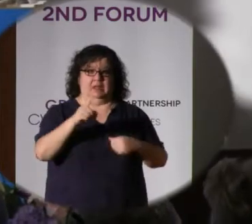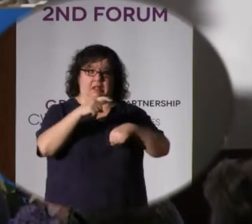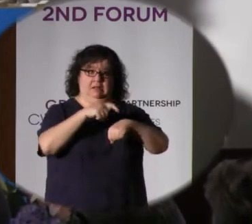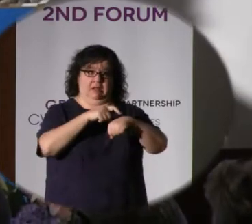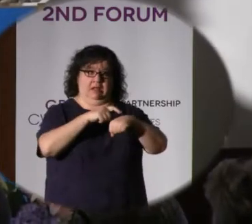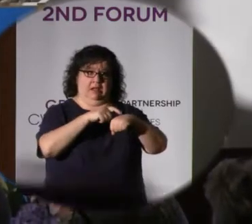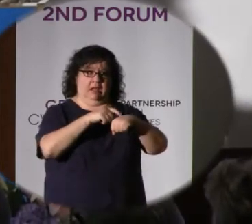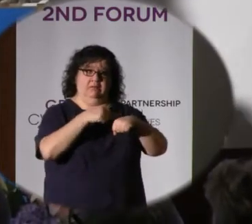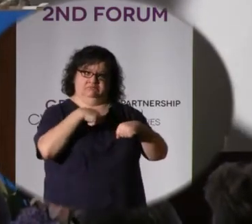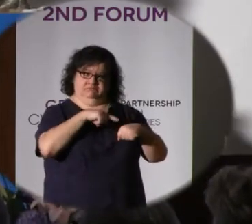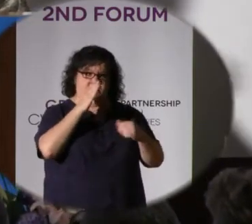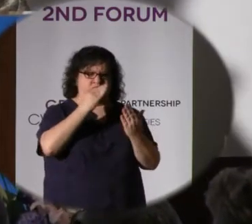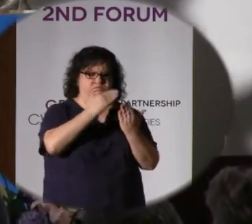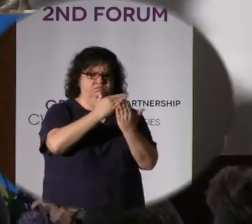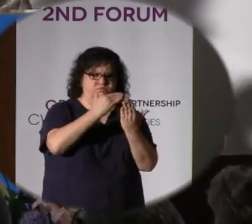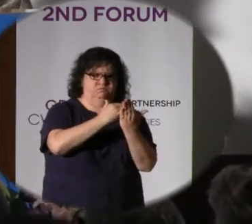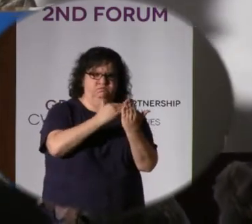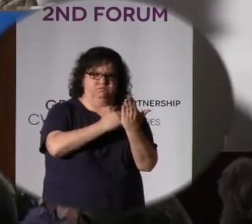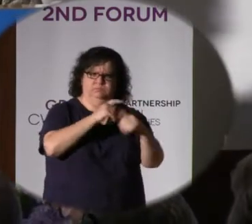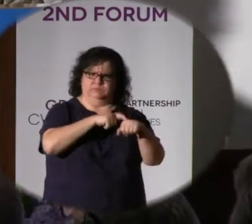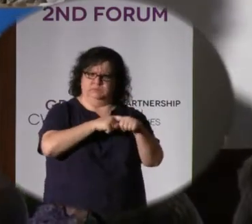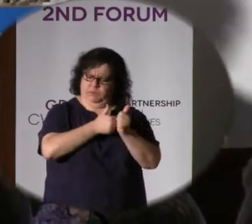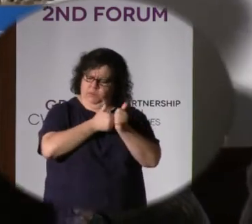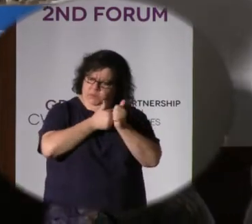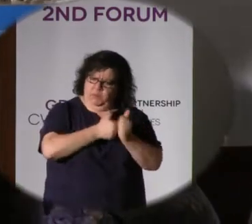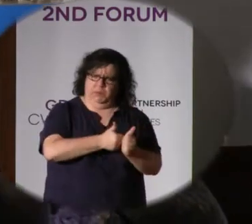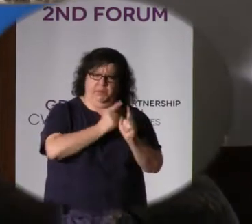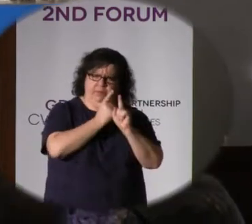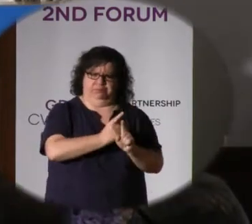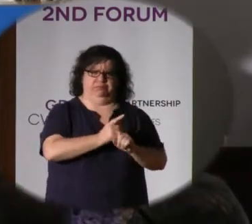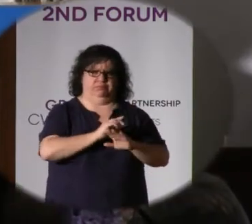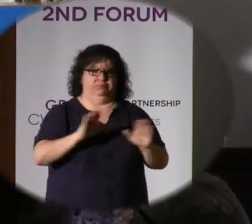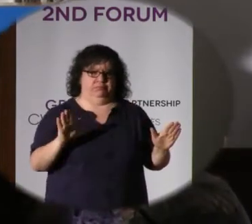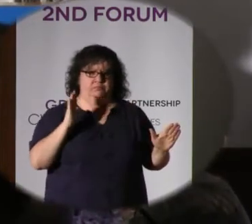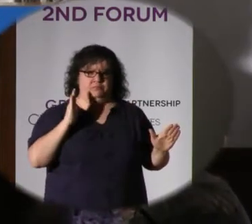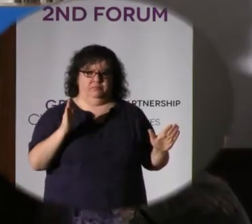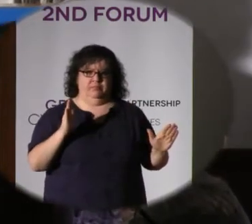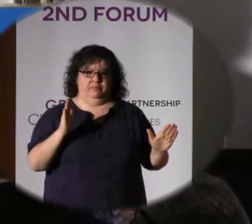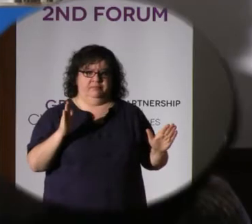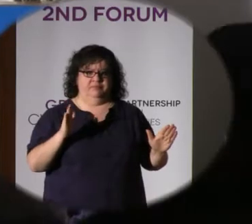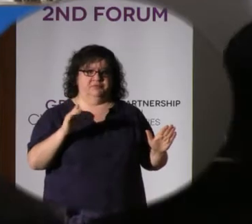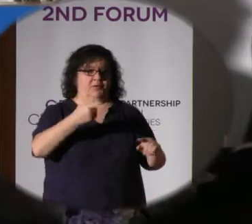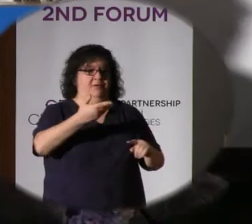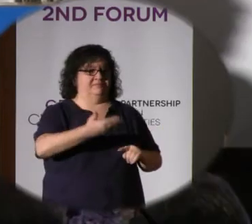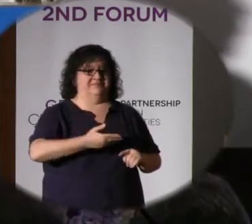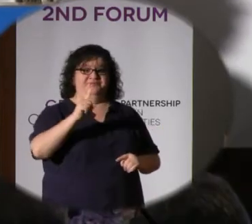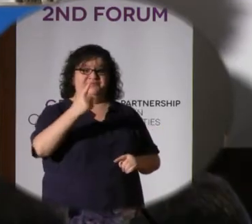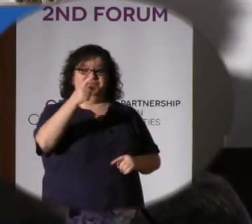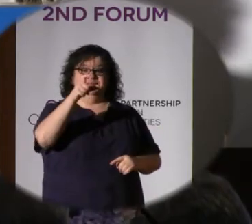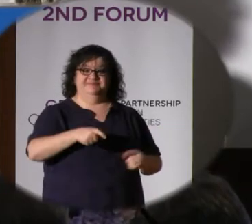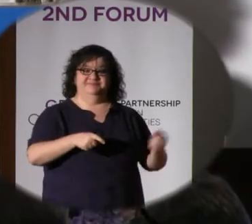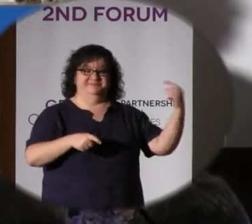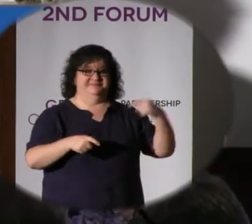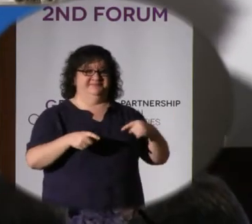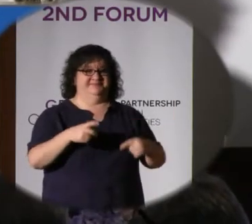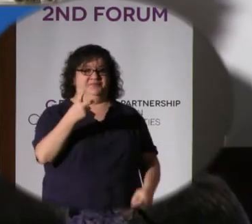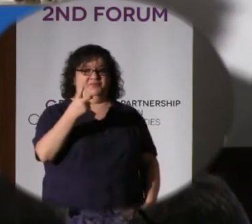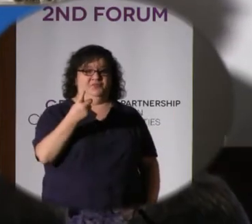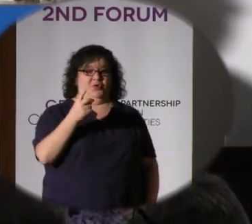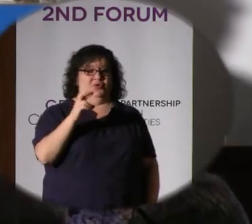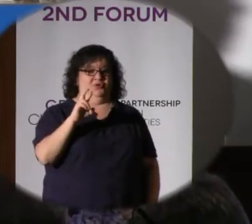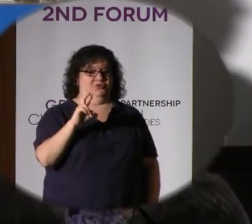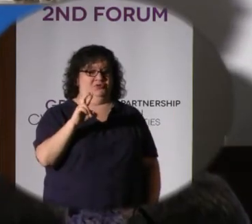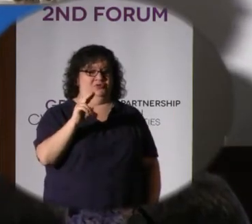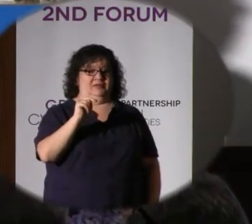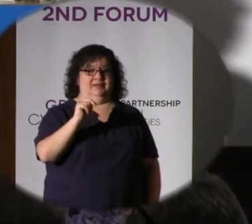to introduce our first speaker of the day, Dr. Nicholas Alipui, the Director of Program Division